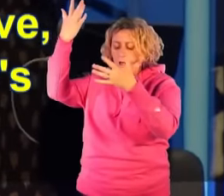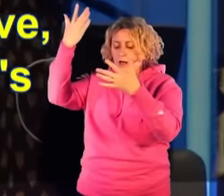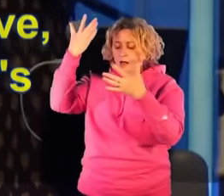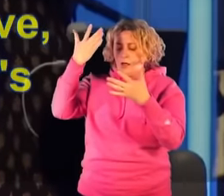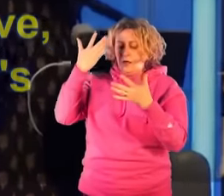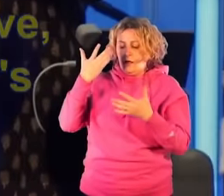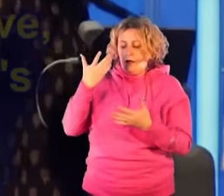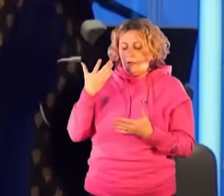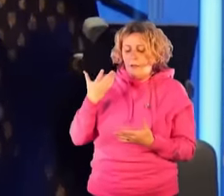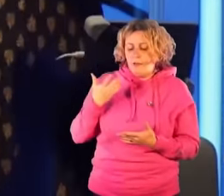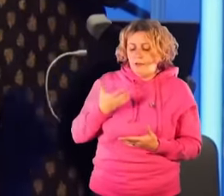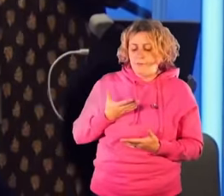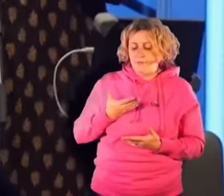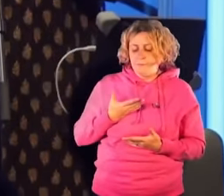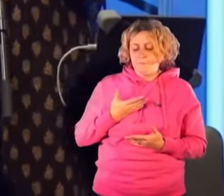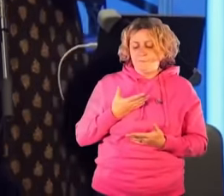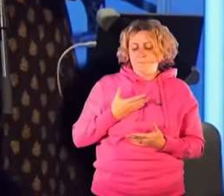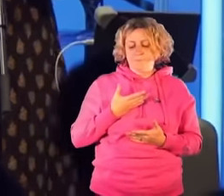Savior's love.